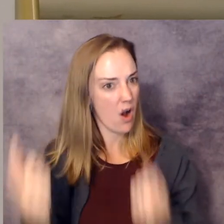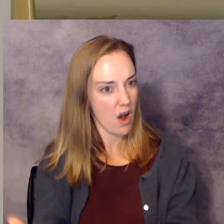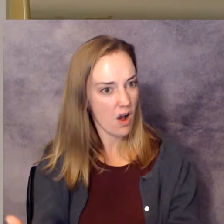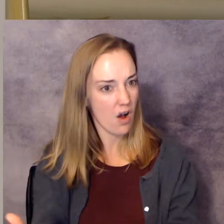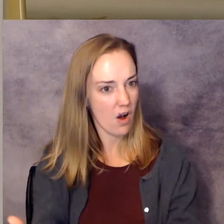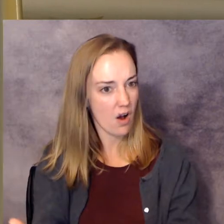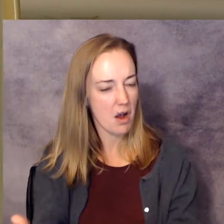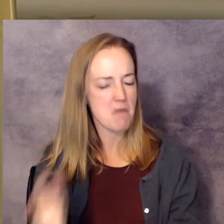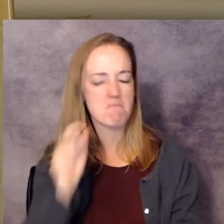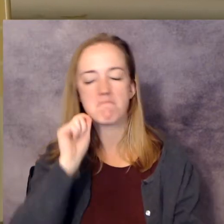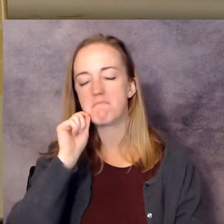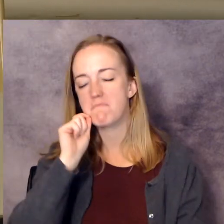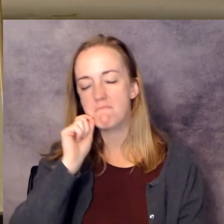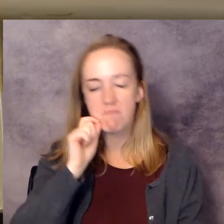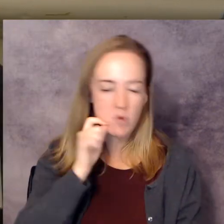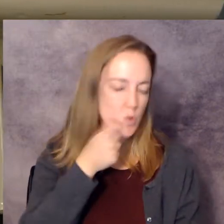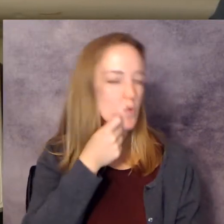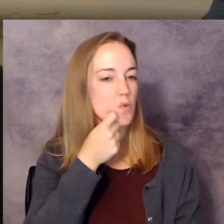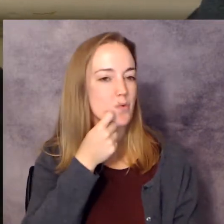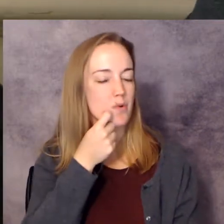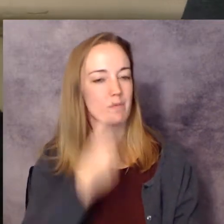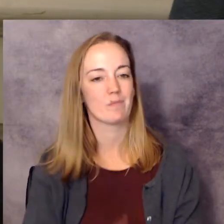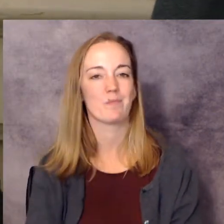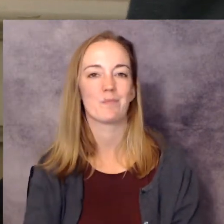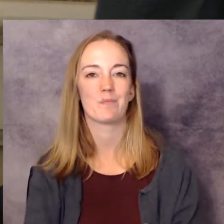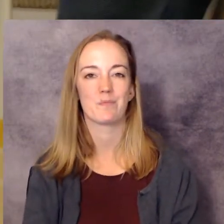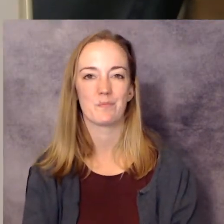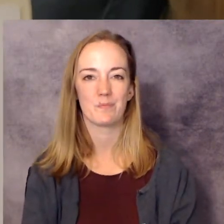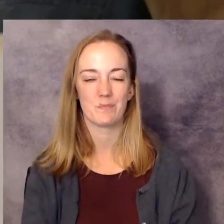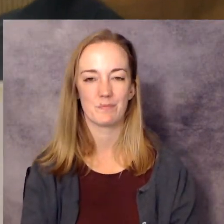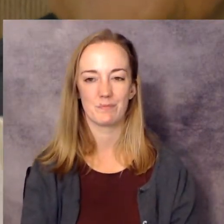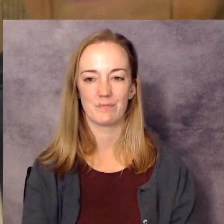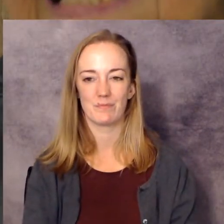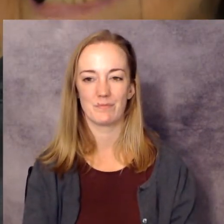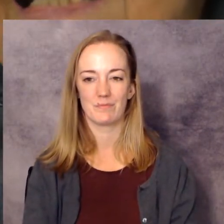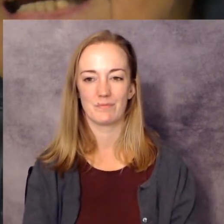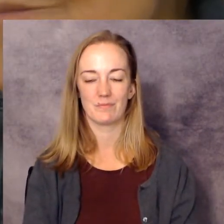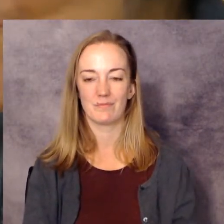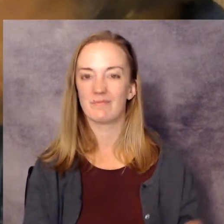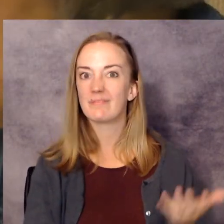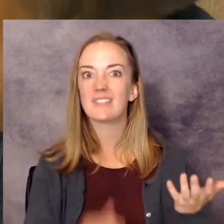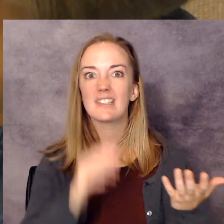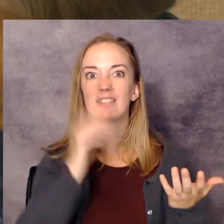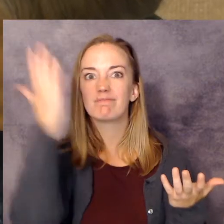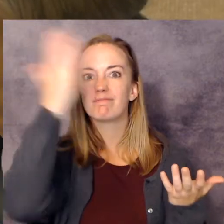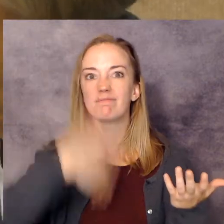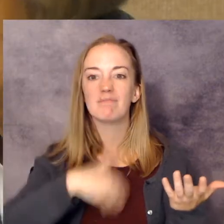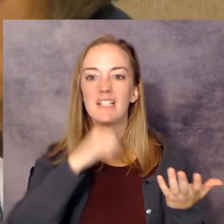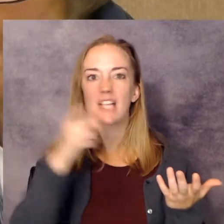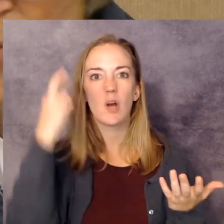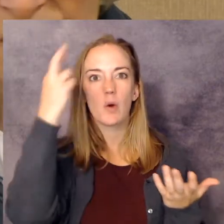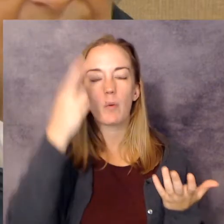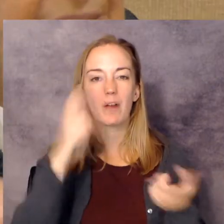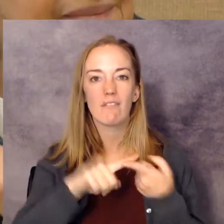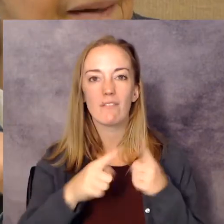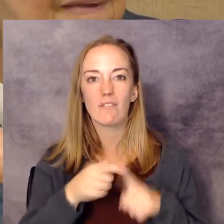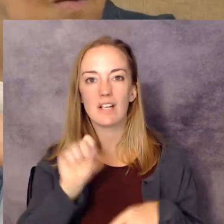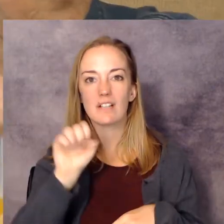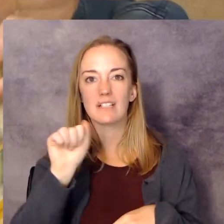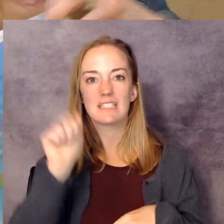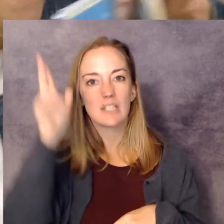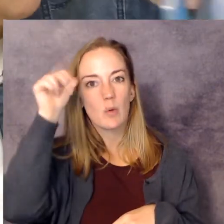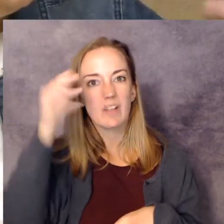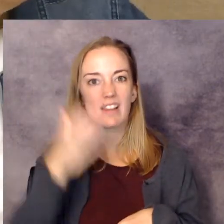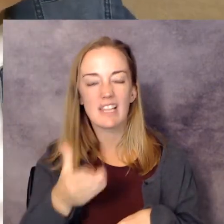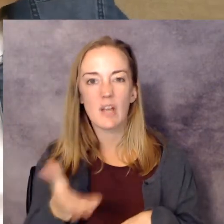along, said Pete. What a cool adventure. He didn't even realize his friend the seahorse had been there the